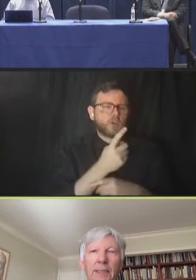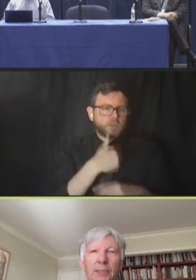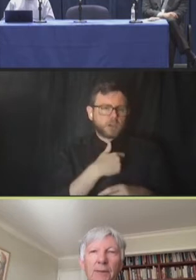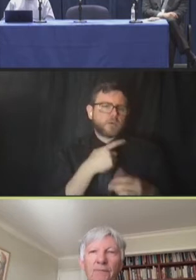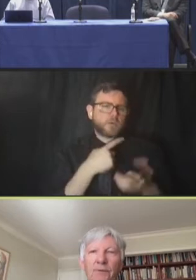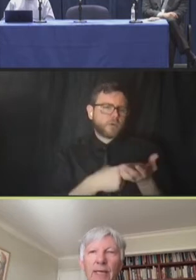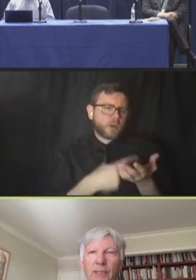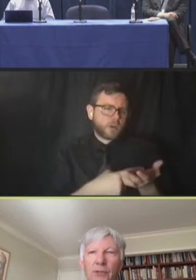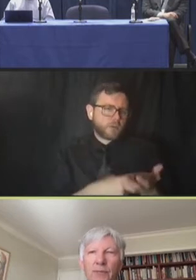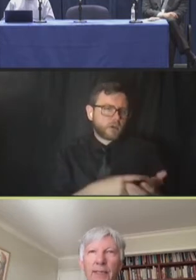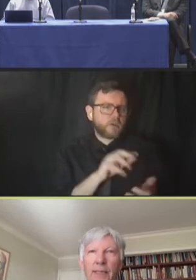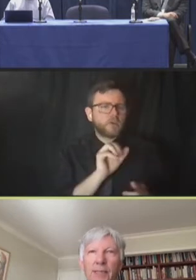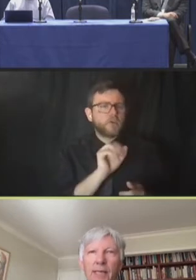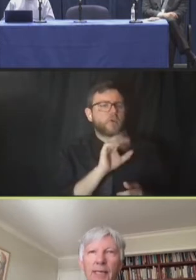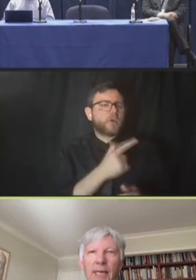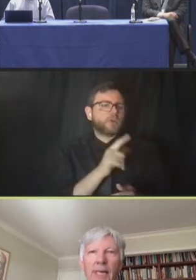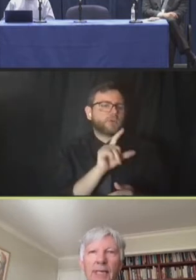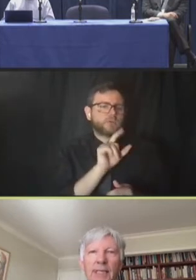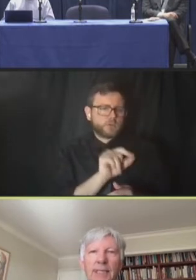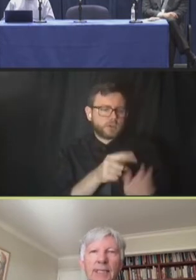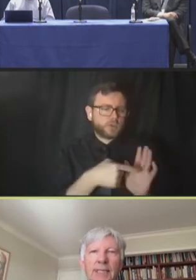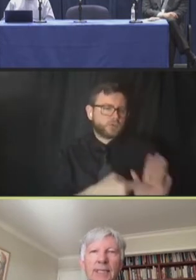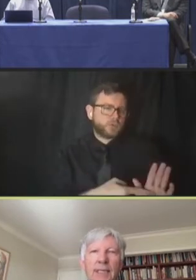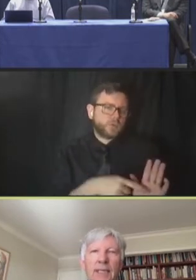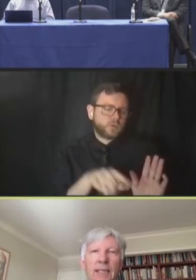replicated in December of 2020. Next slide.